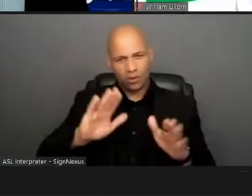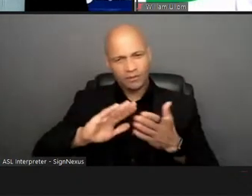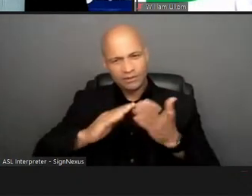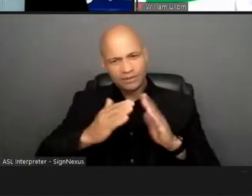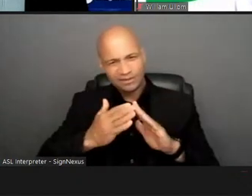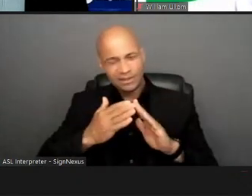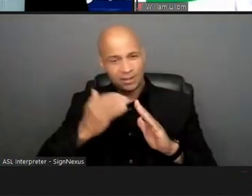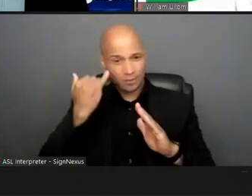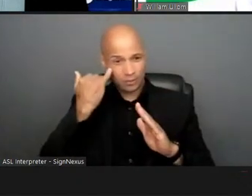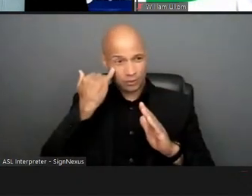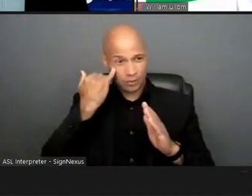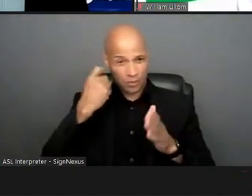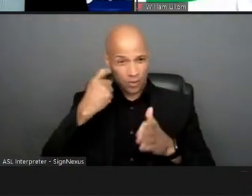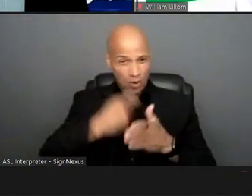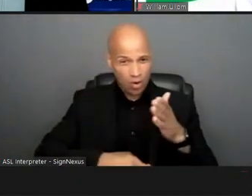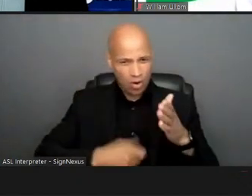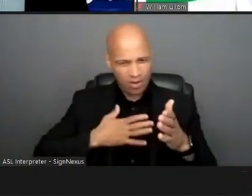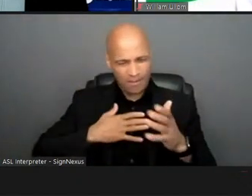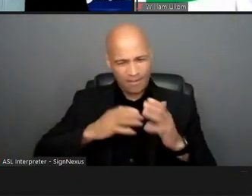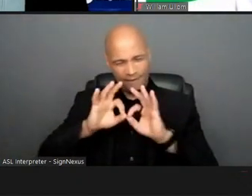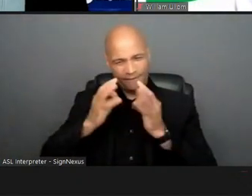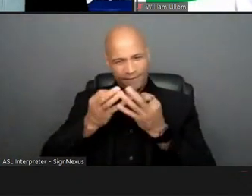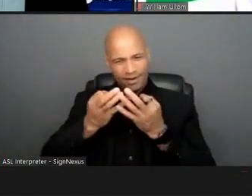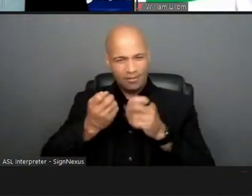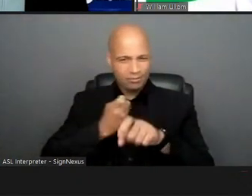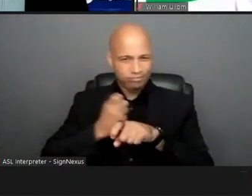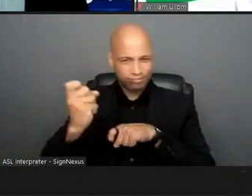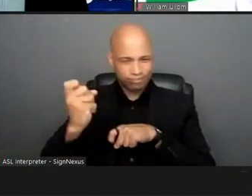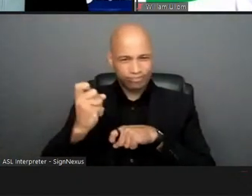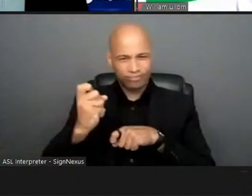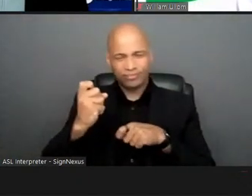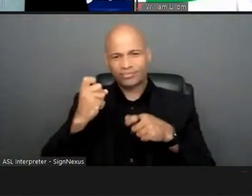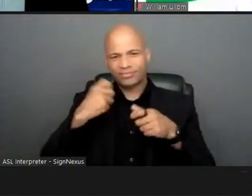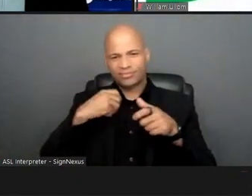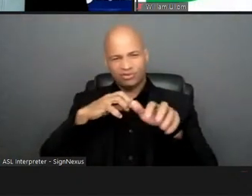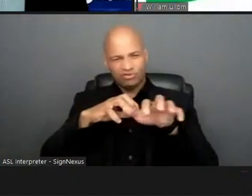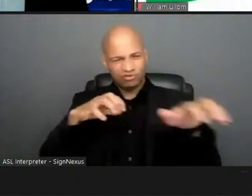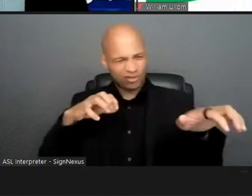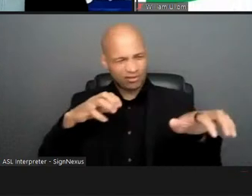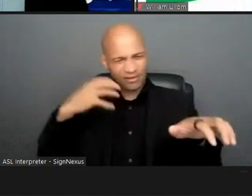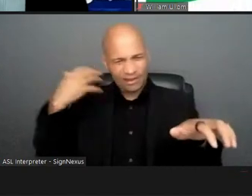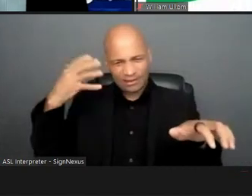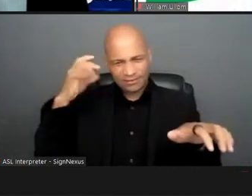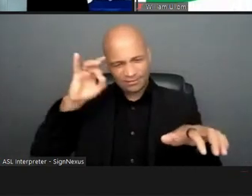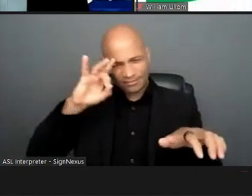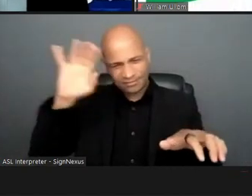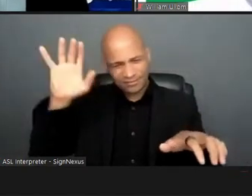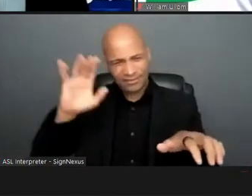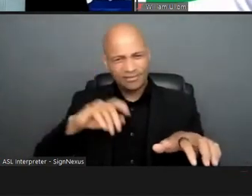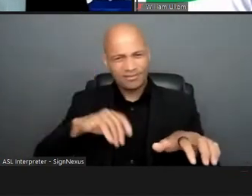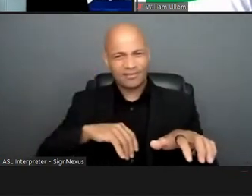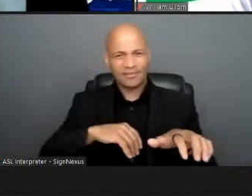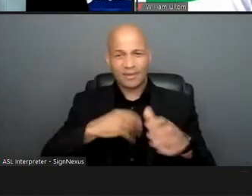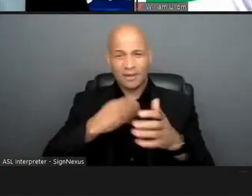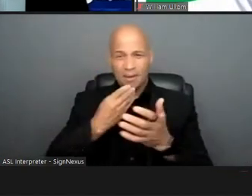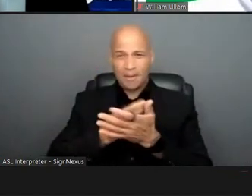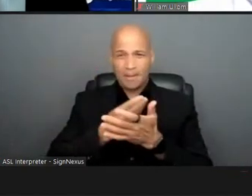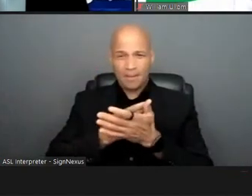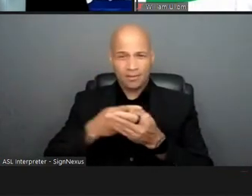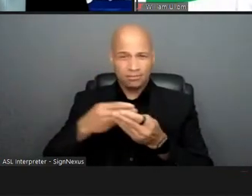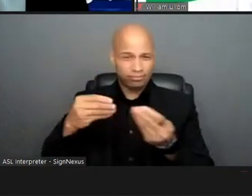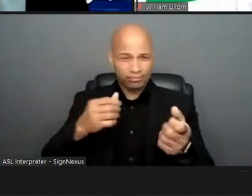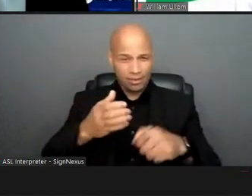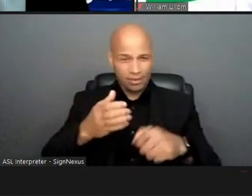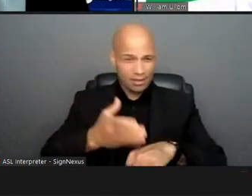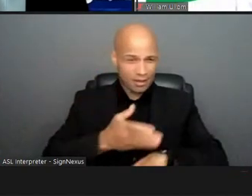would my family personally and many many others nightmares traffic to surrounding neighborhoods would be the understatement of the Millennia all the money in the world will not improve or